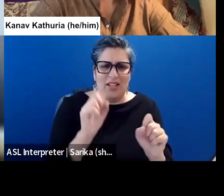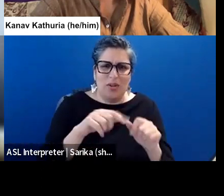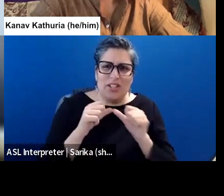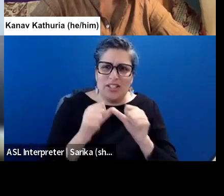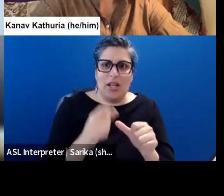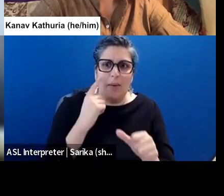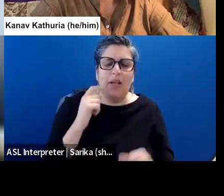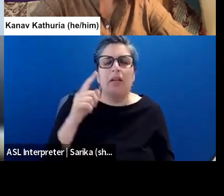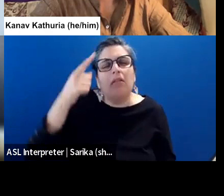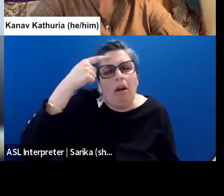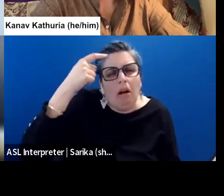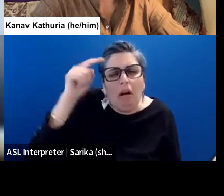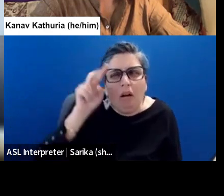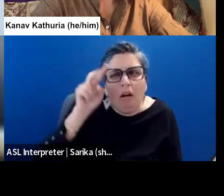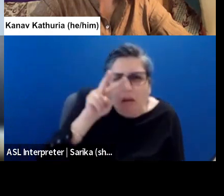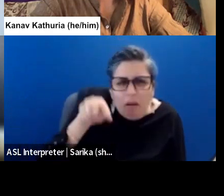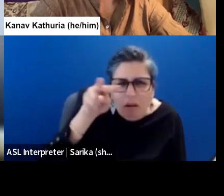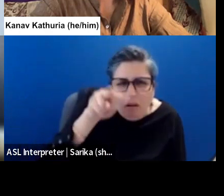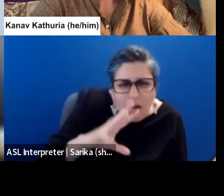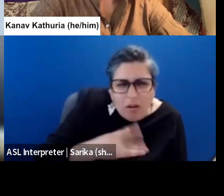were suspected of being trans.